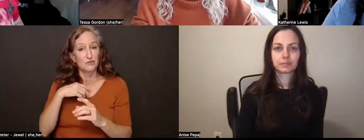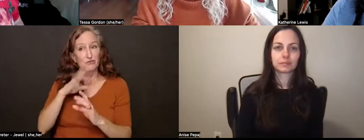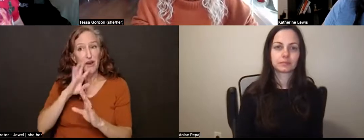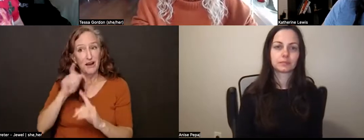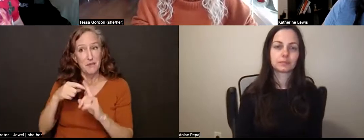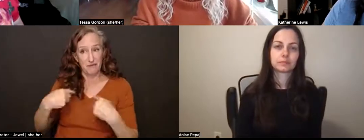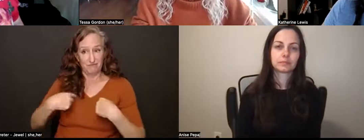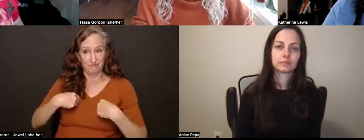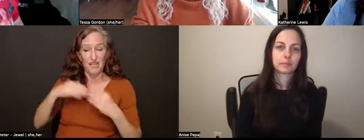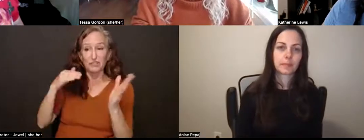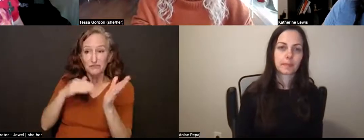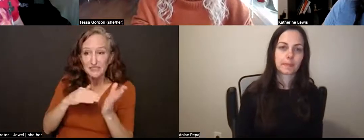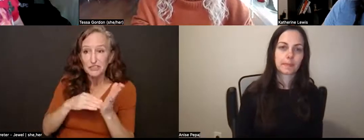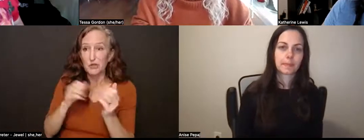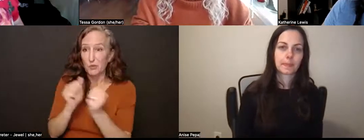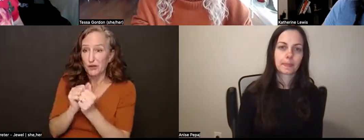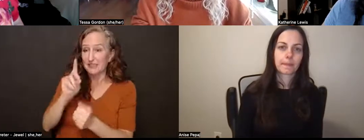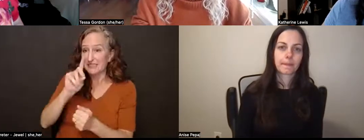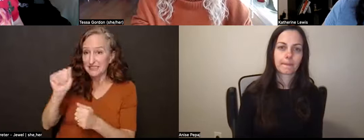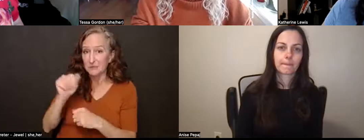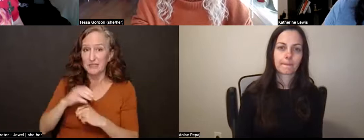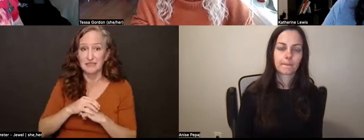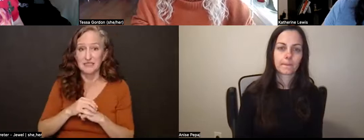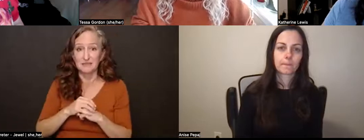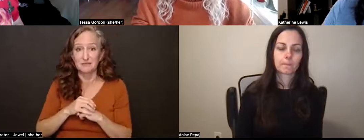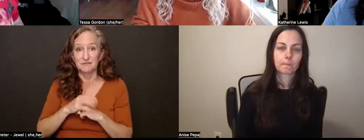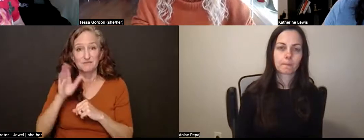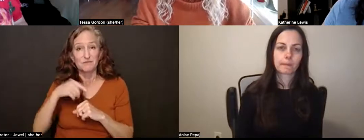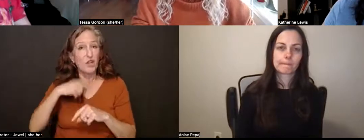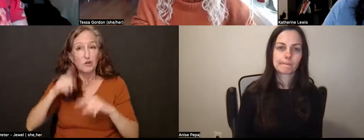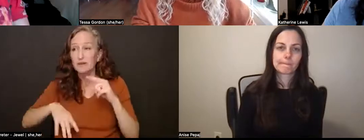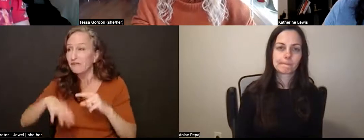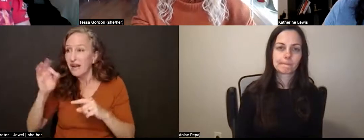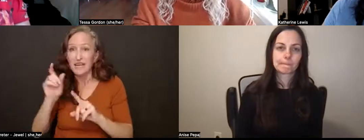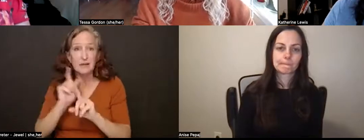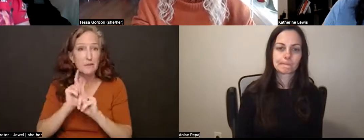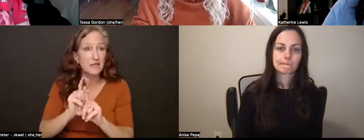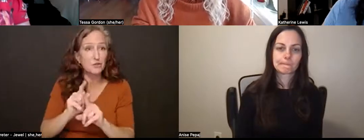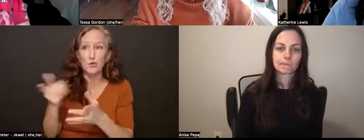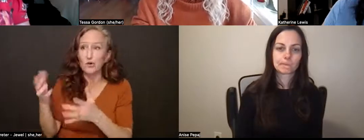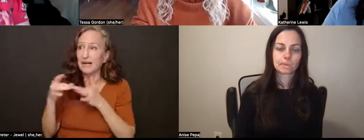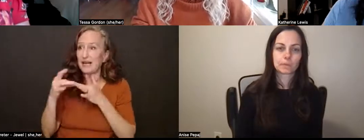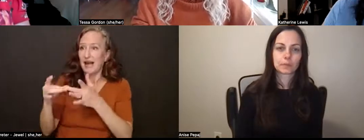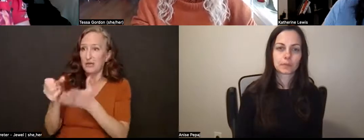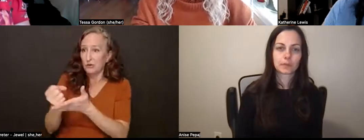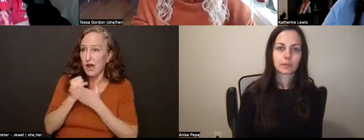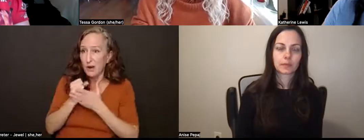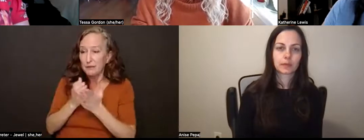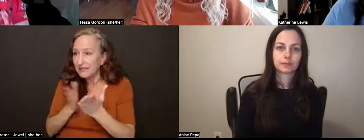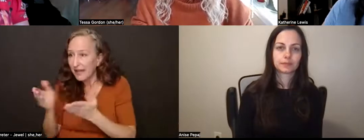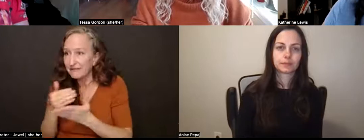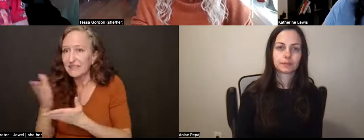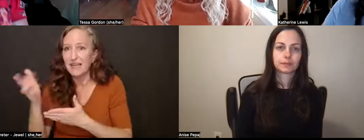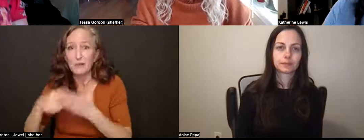disability. I had like talked about how I couldn't find a mentor or a guide or someone to help me navigate like what's next when you're, you know, have a